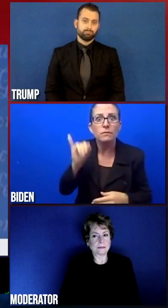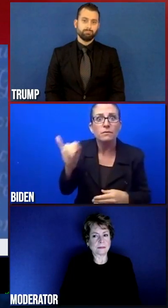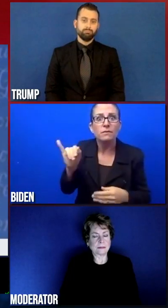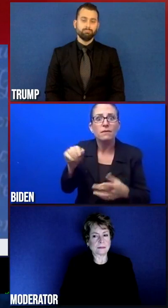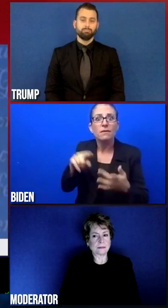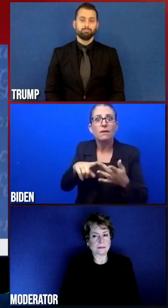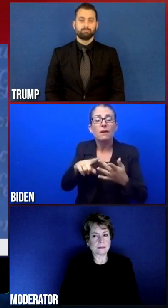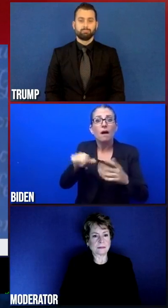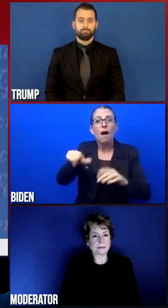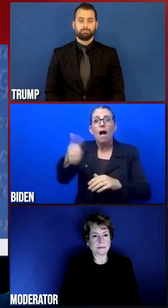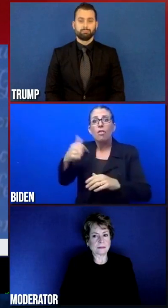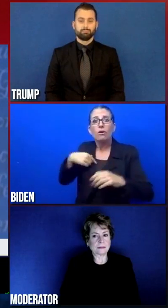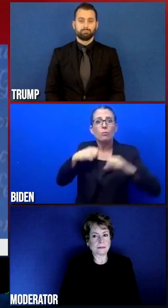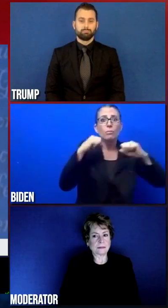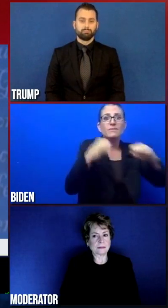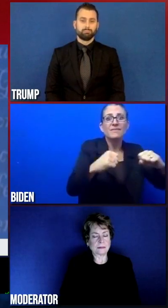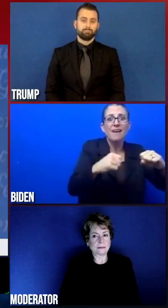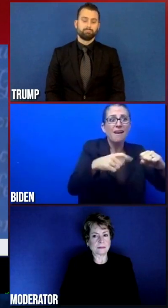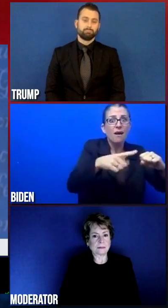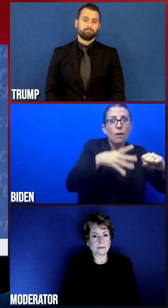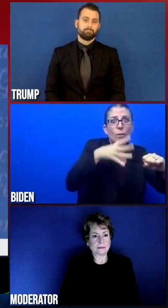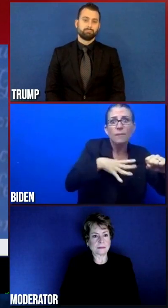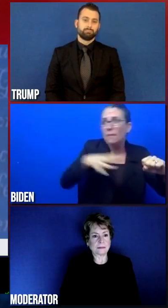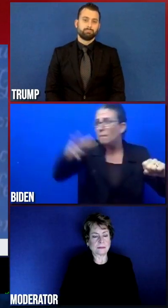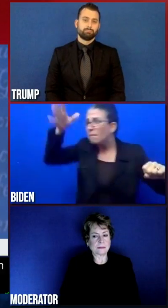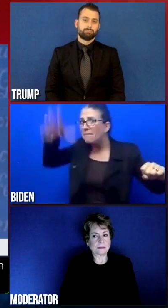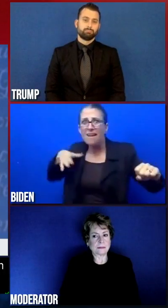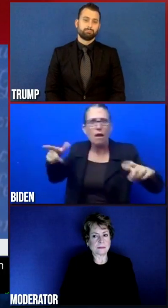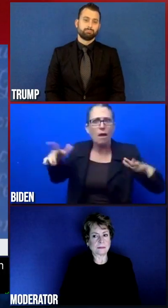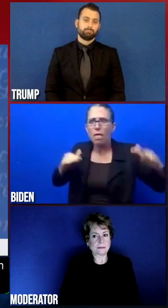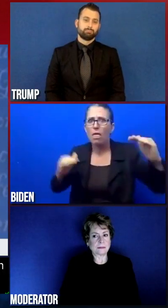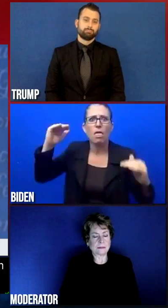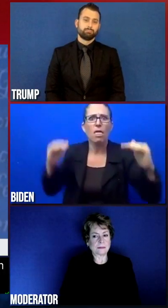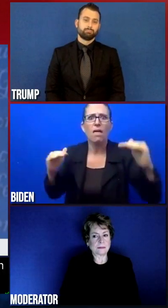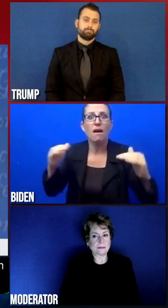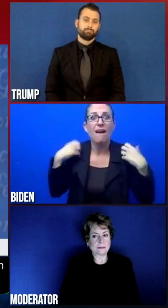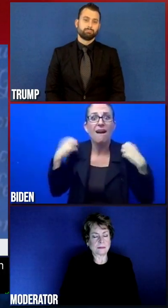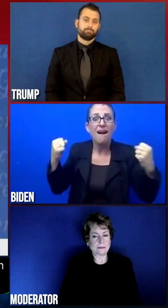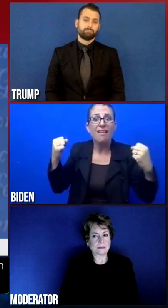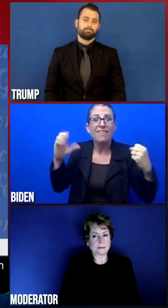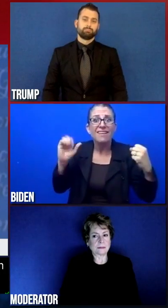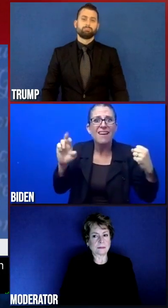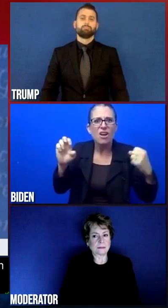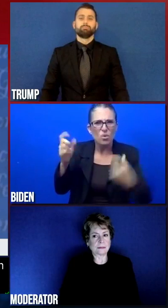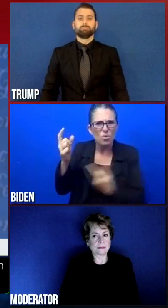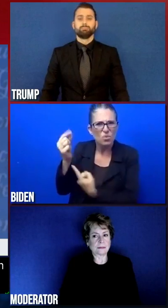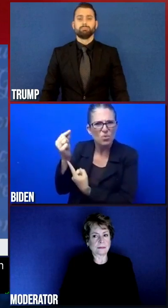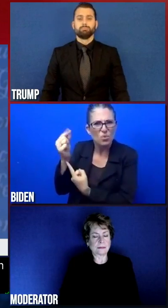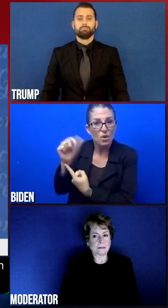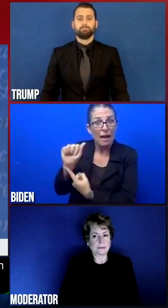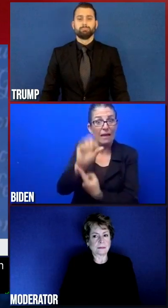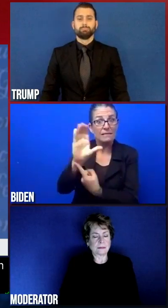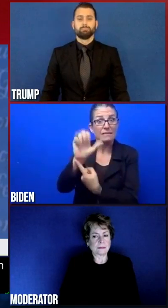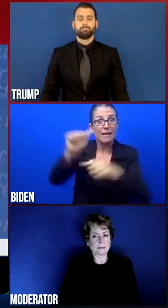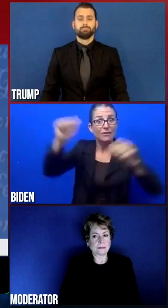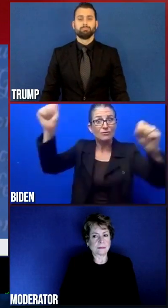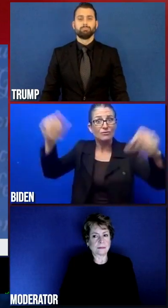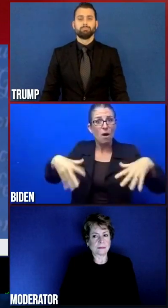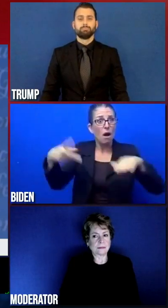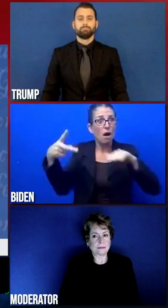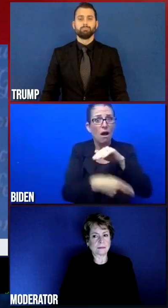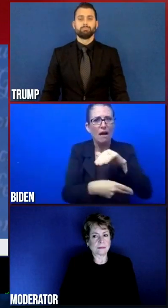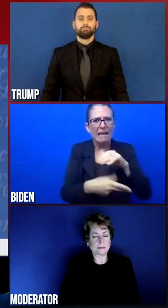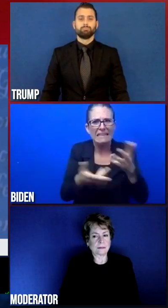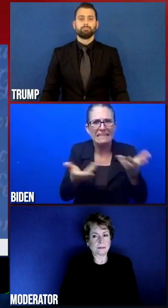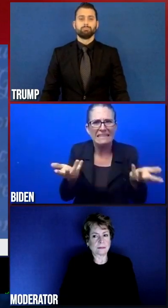ended when we, in fact, passed the Affordable Care Act. And there's 100 million people who have pre-existing conditions, and they'll be taken away